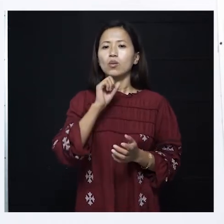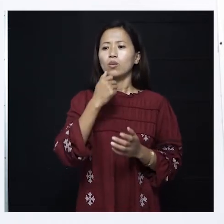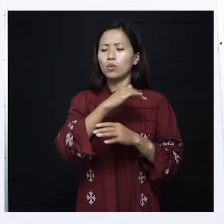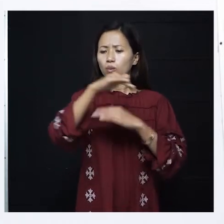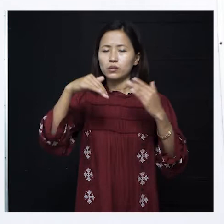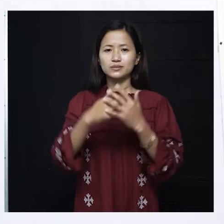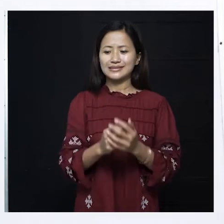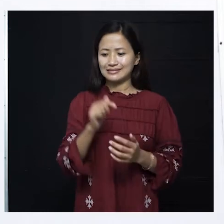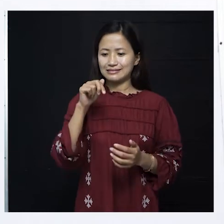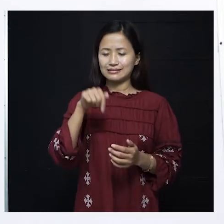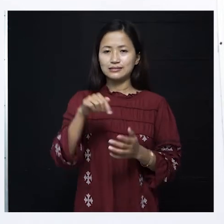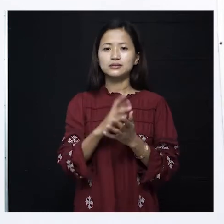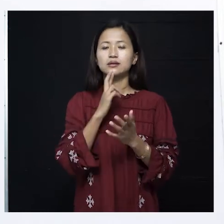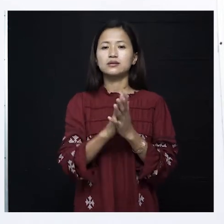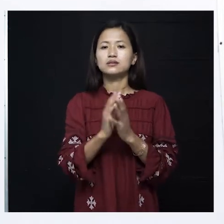are